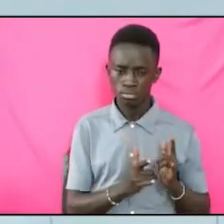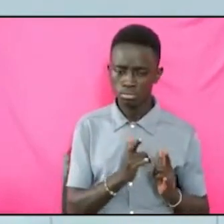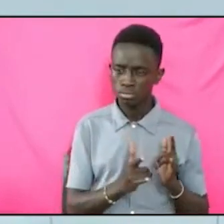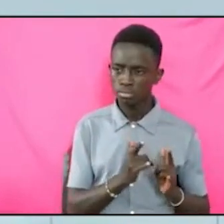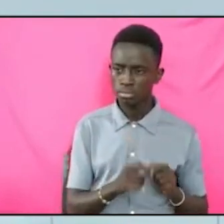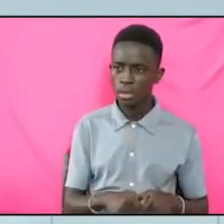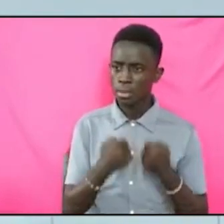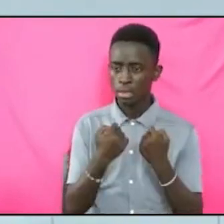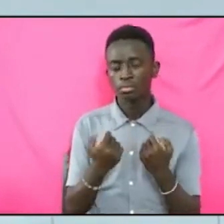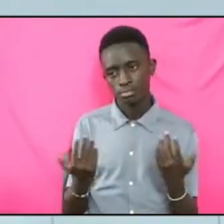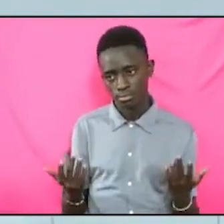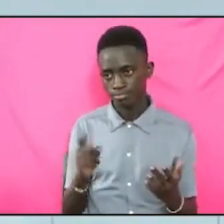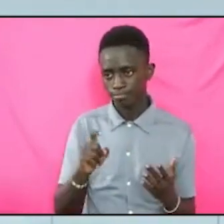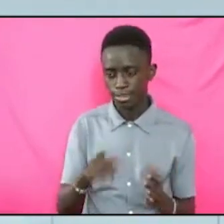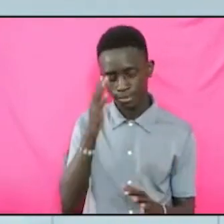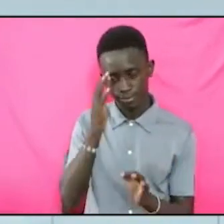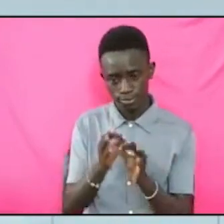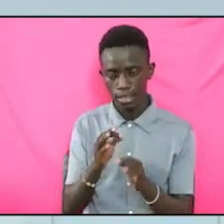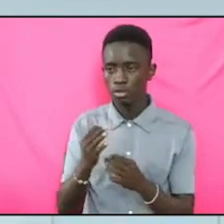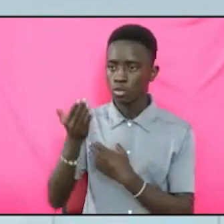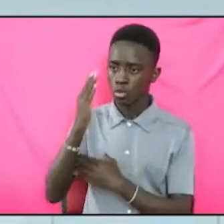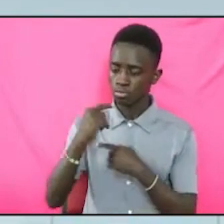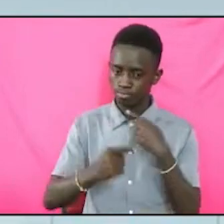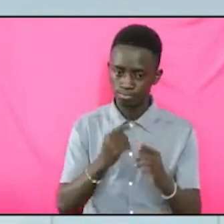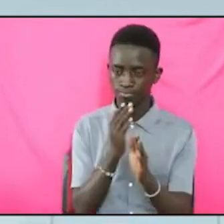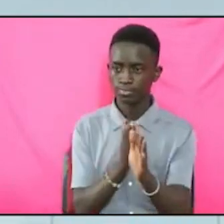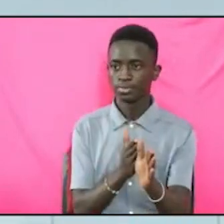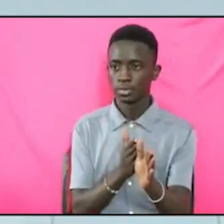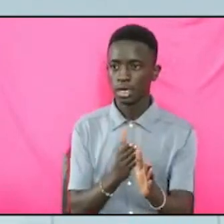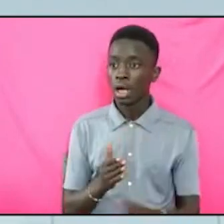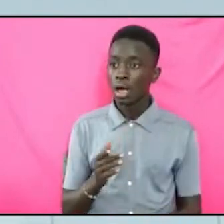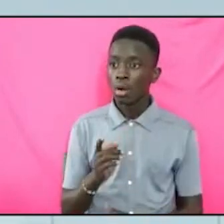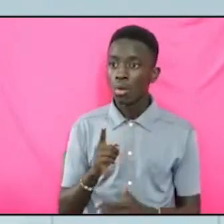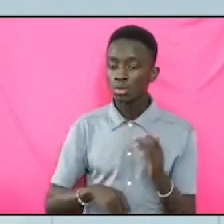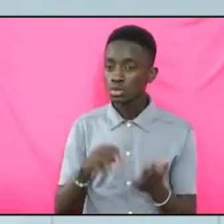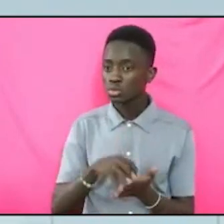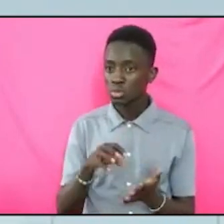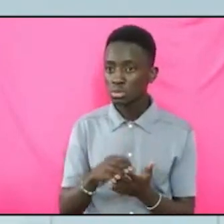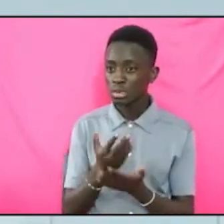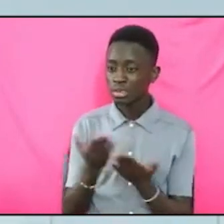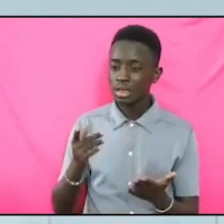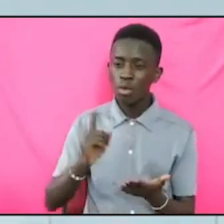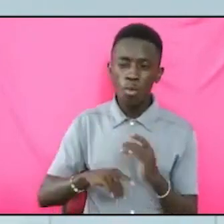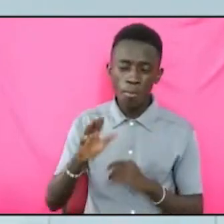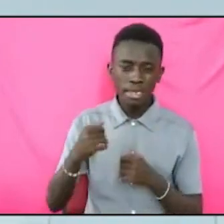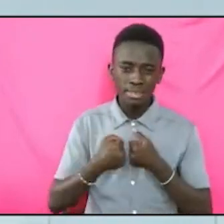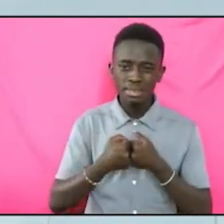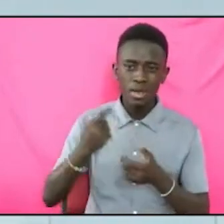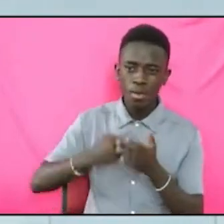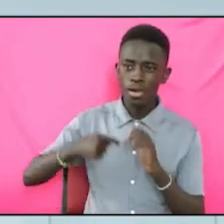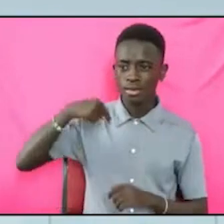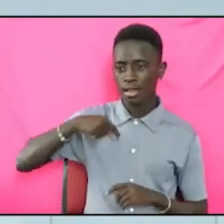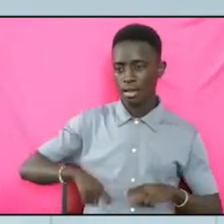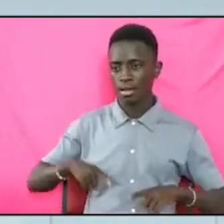Please hold on to faith no matter what happens. What situation are you currently struggling to figure out and to